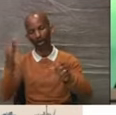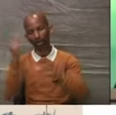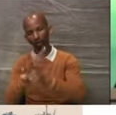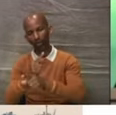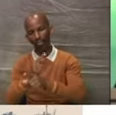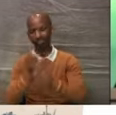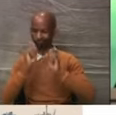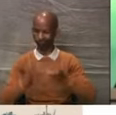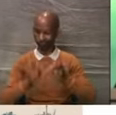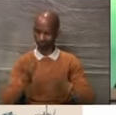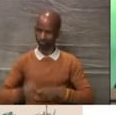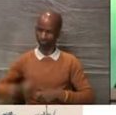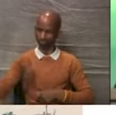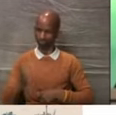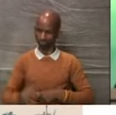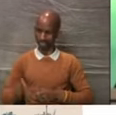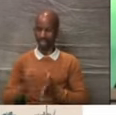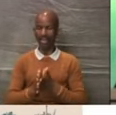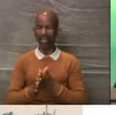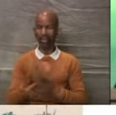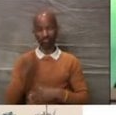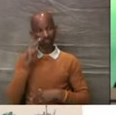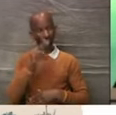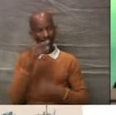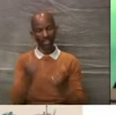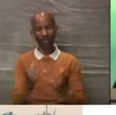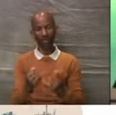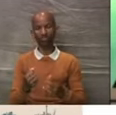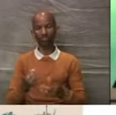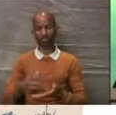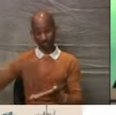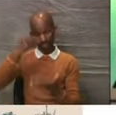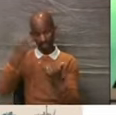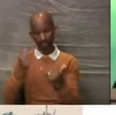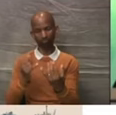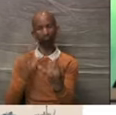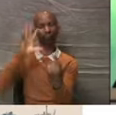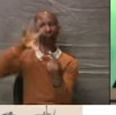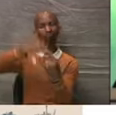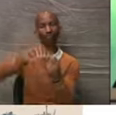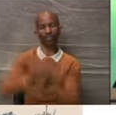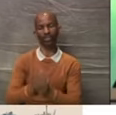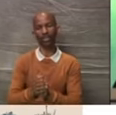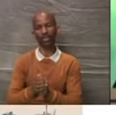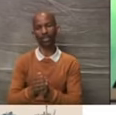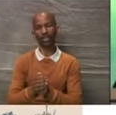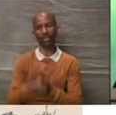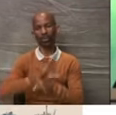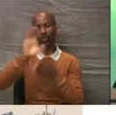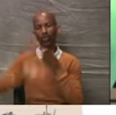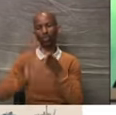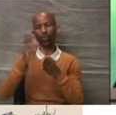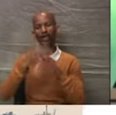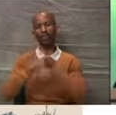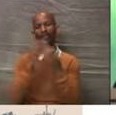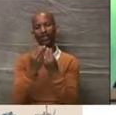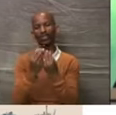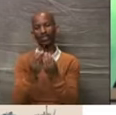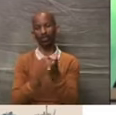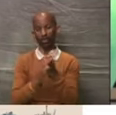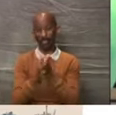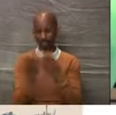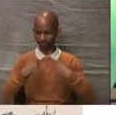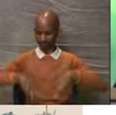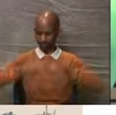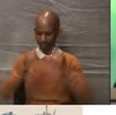speed train, and the feasibility study is reaching its conclusion, which will accelerate our desire